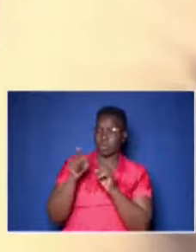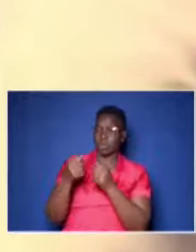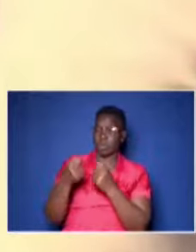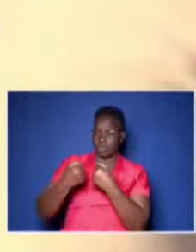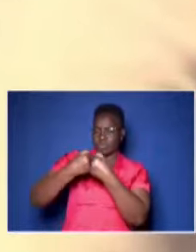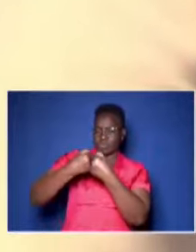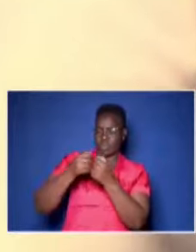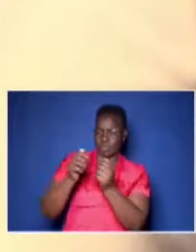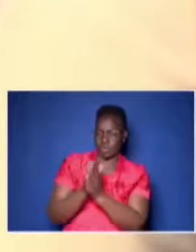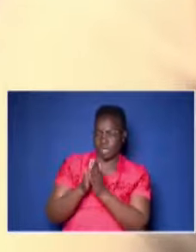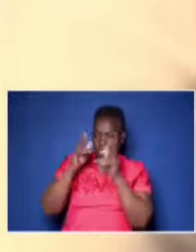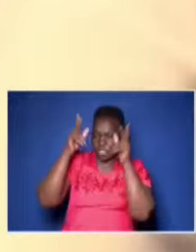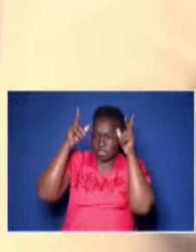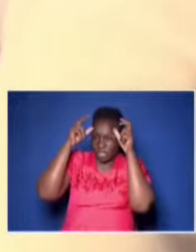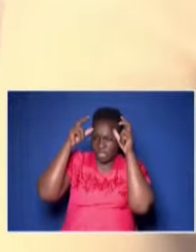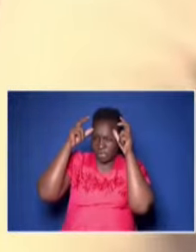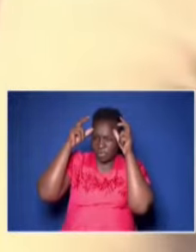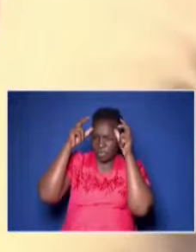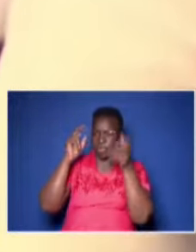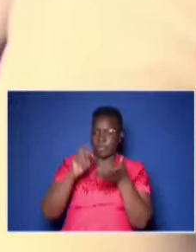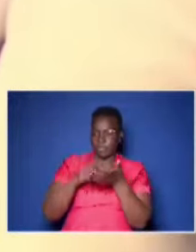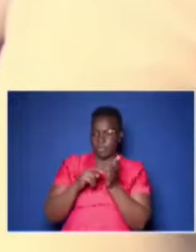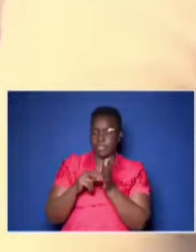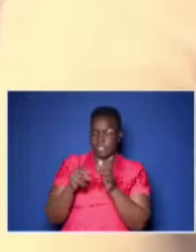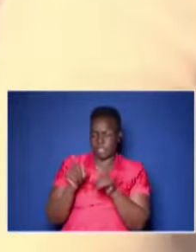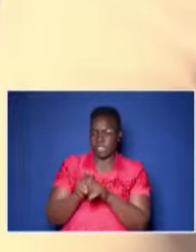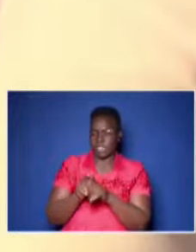devil and you're going to